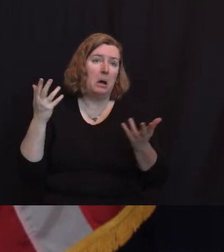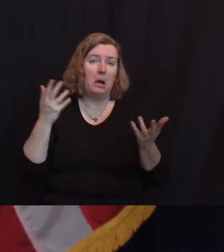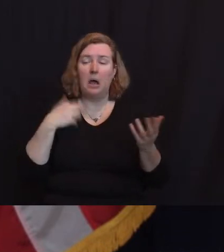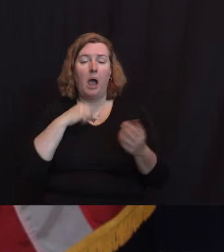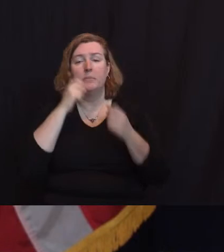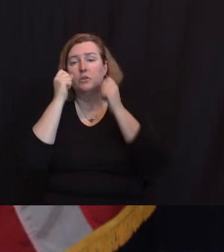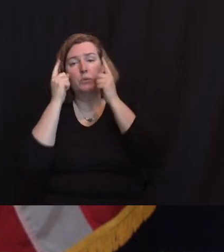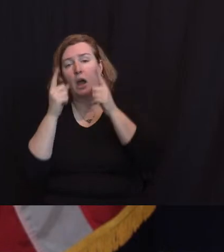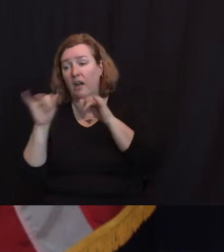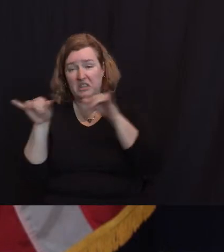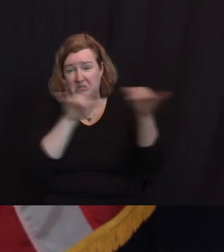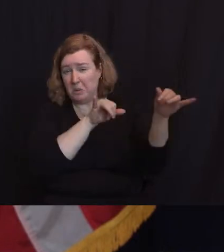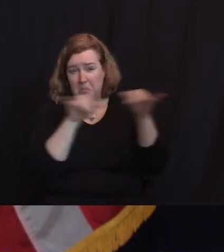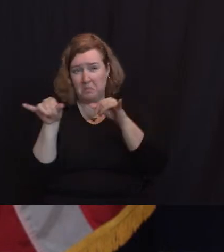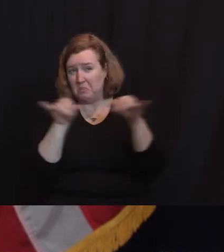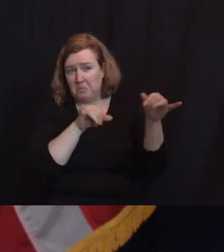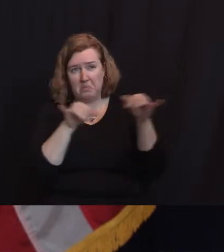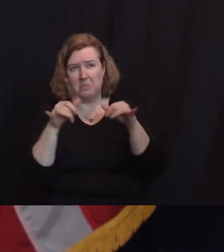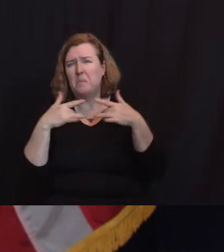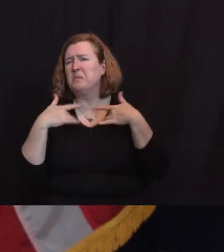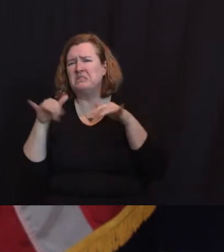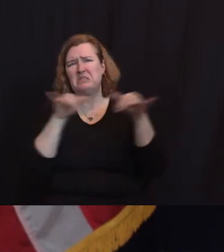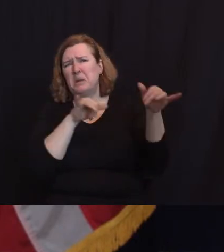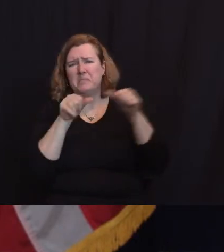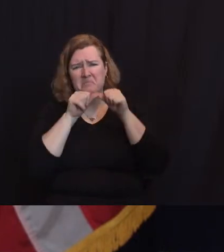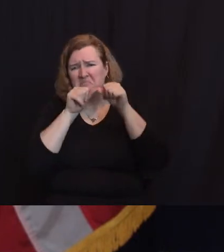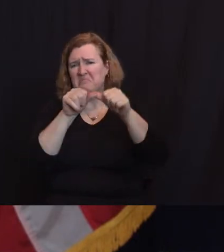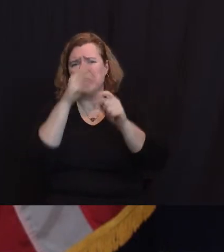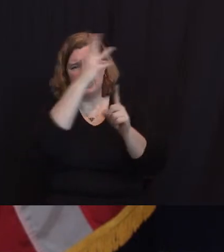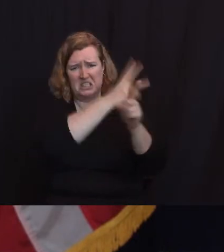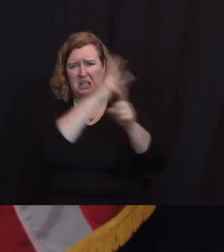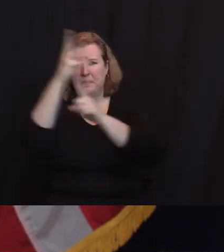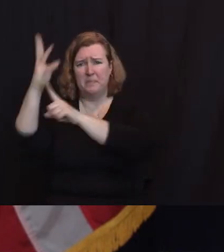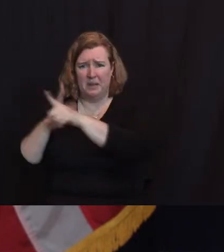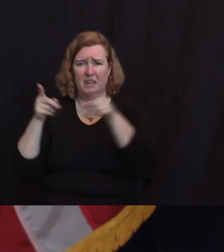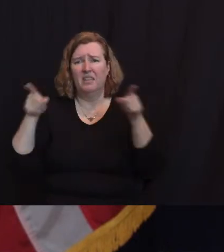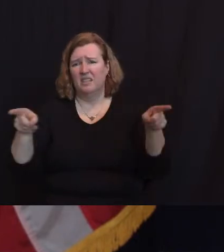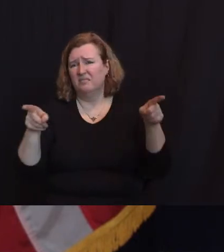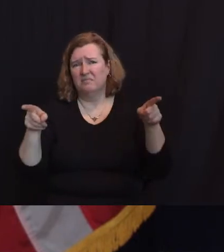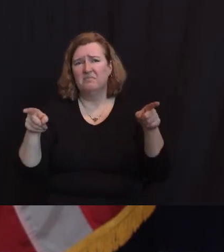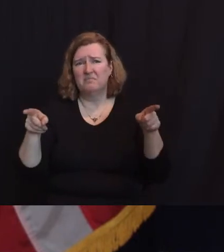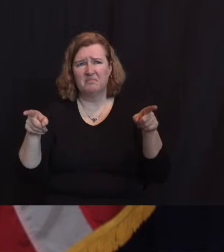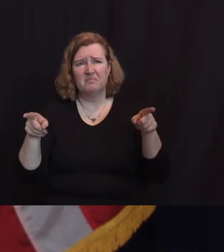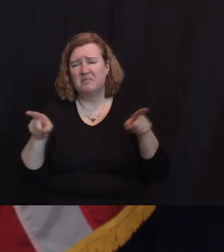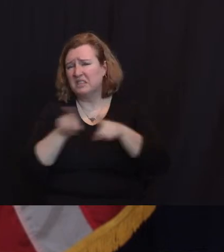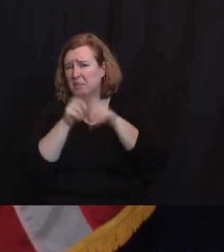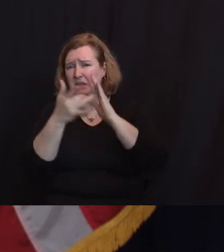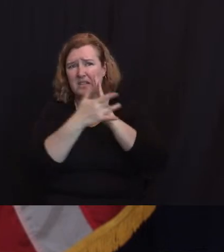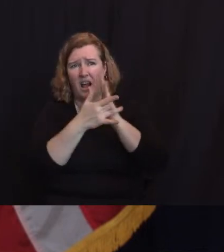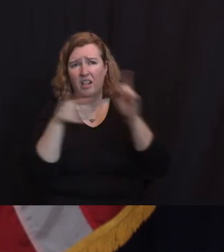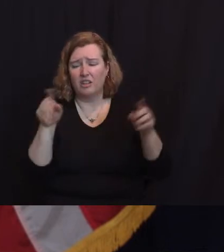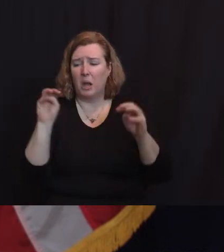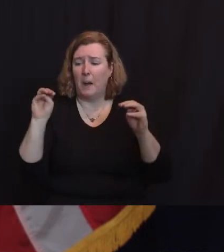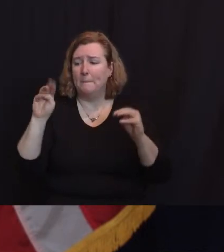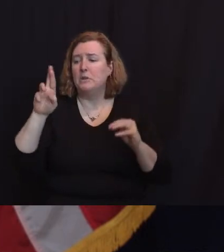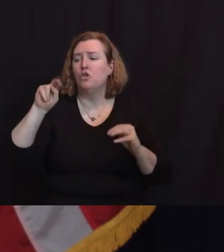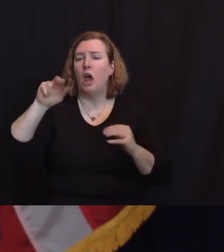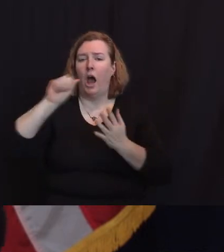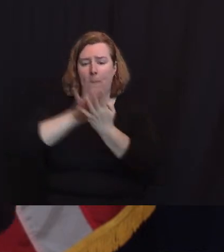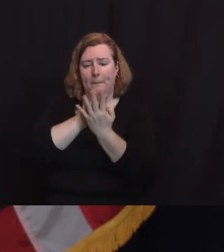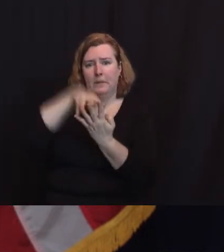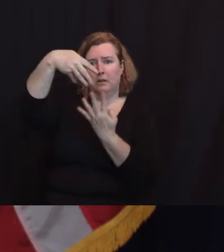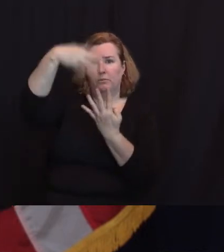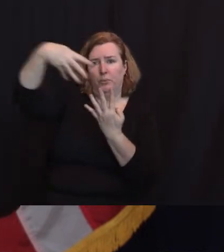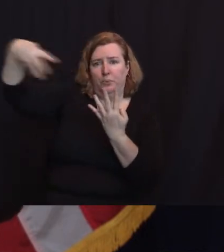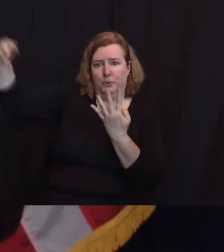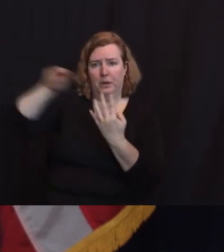same durability of at least 6 months because it's the same technology, the mRNA. And so that's good news, but if you